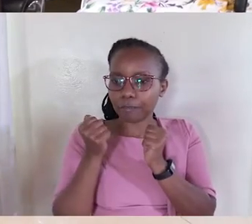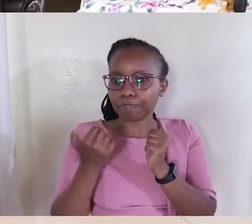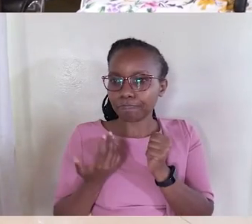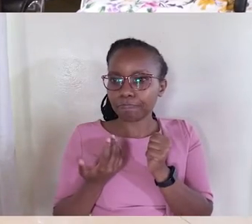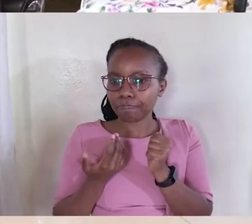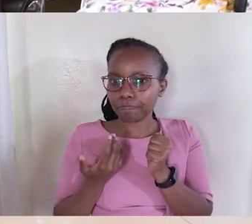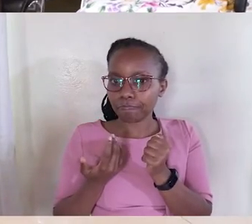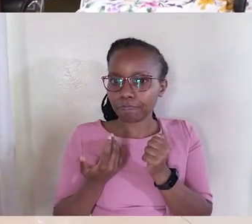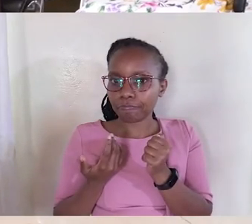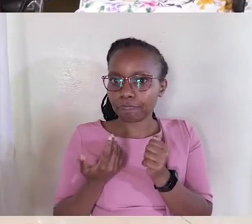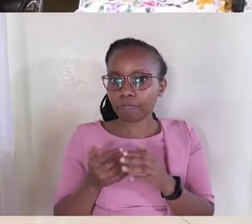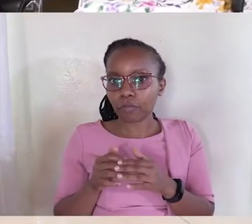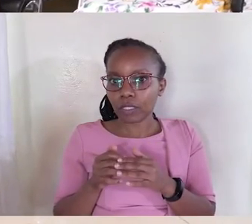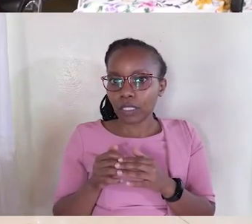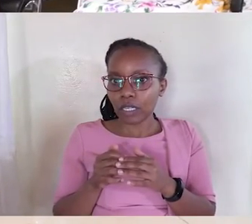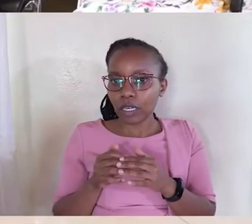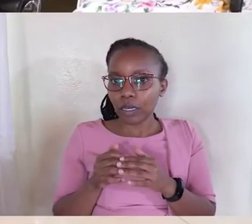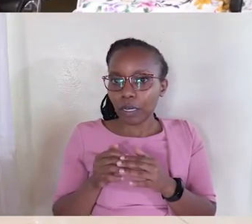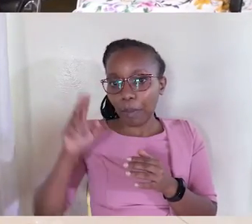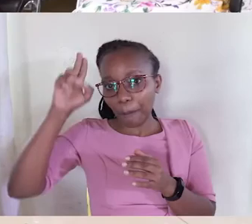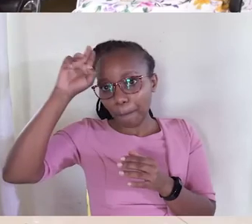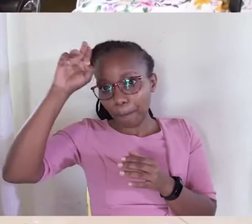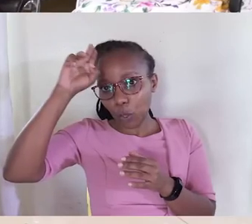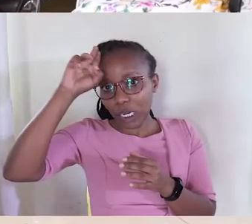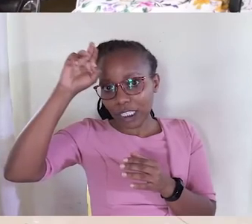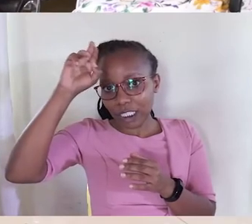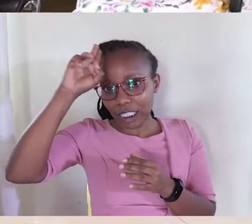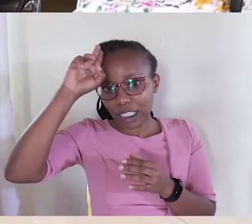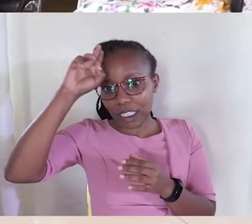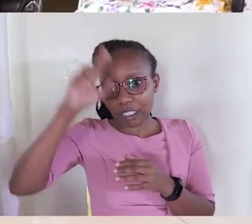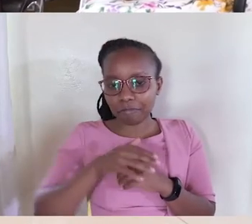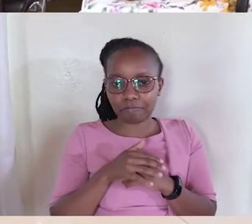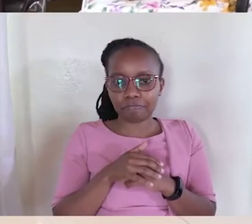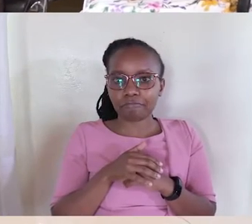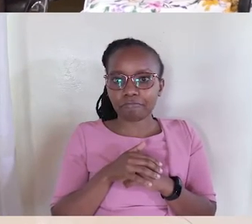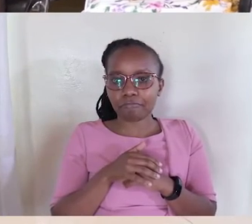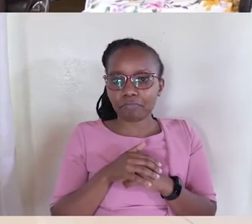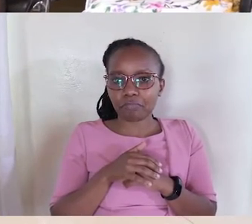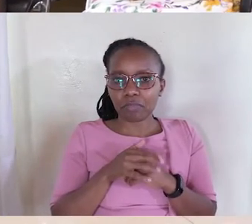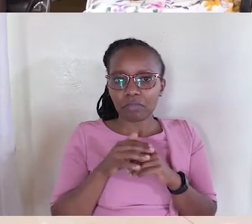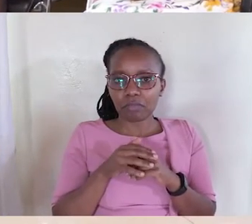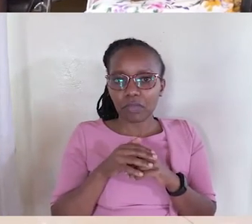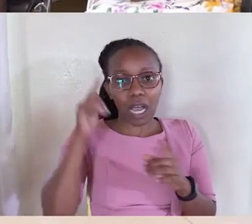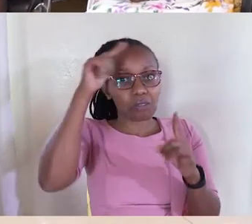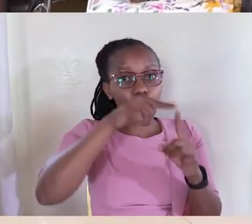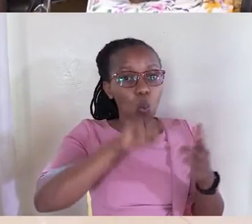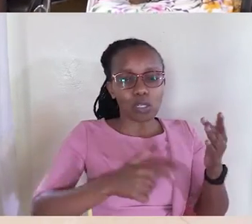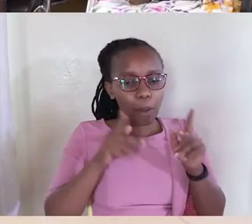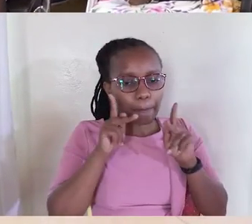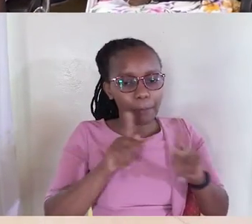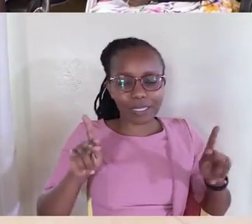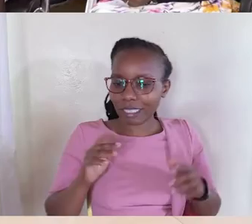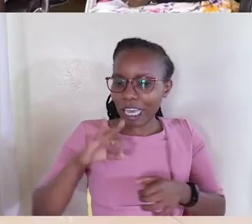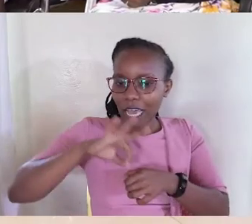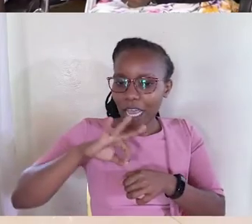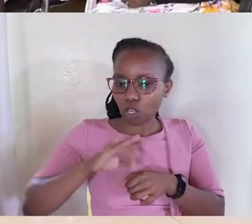this was done or committed by men in uniform in the name of maintaining law and order. We are going to have an